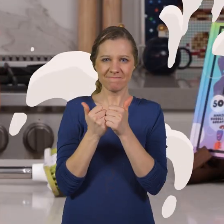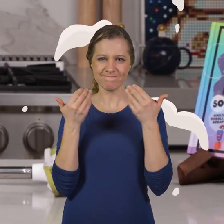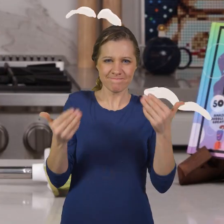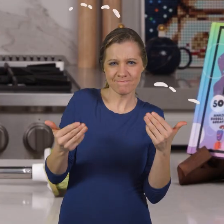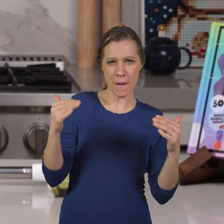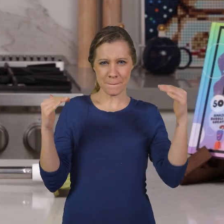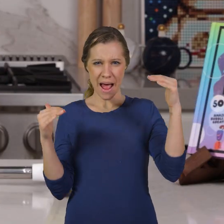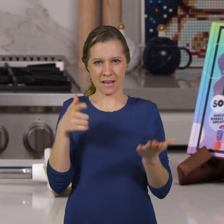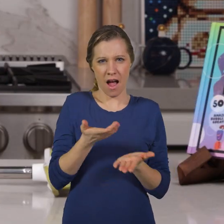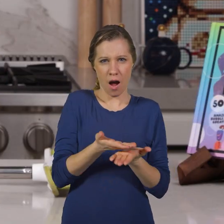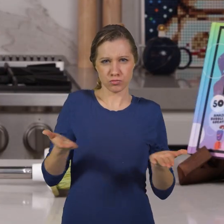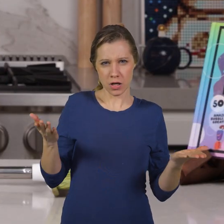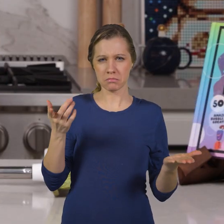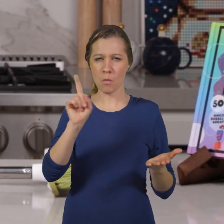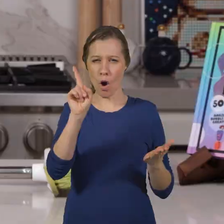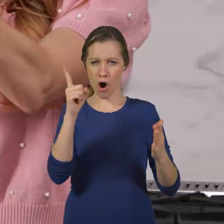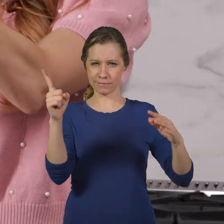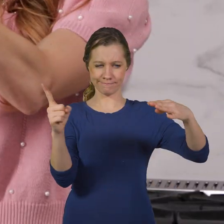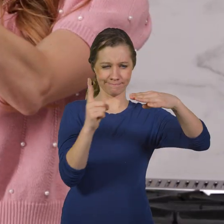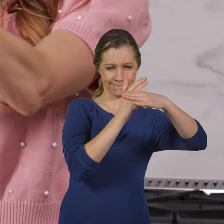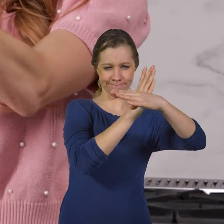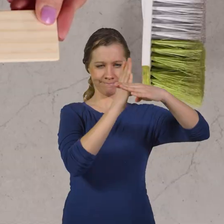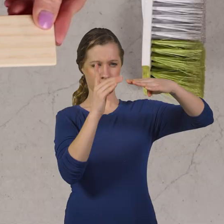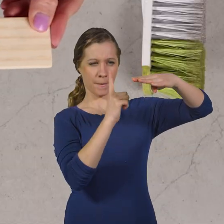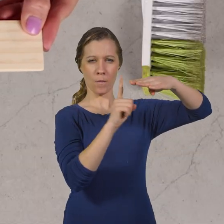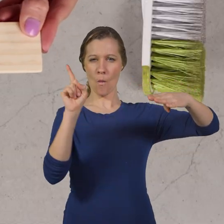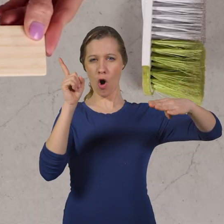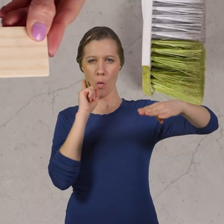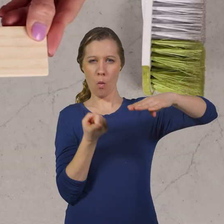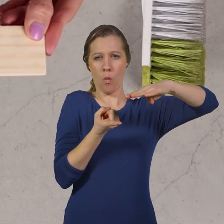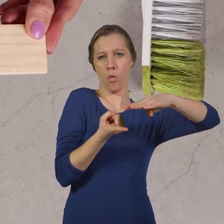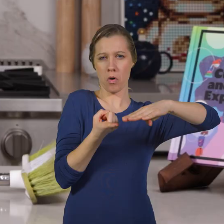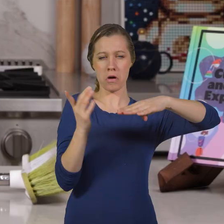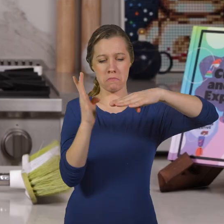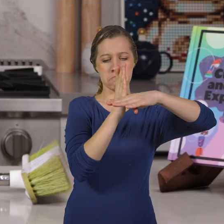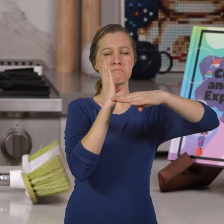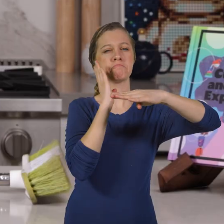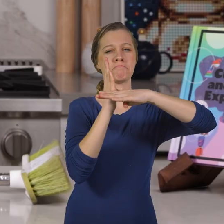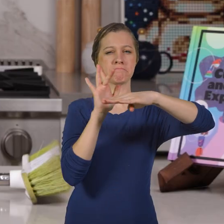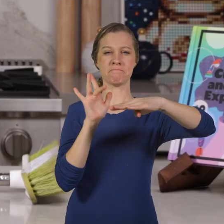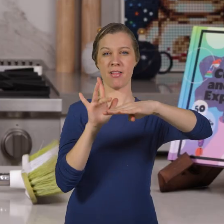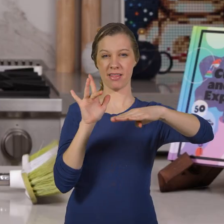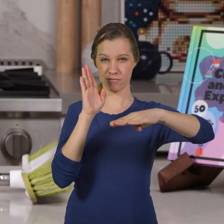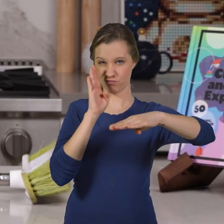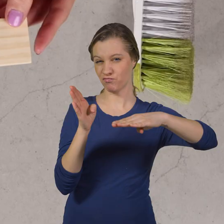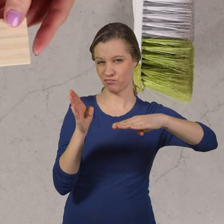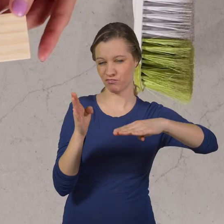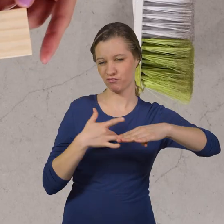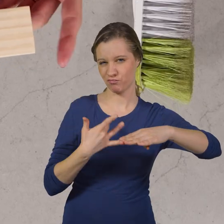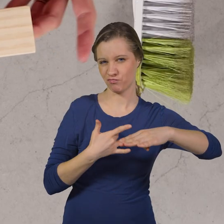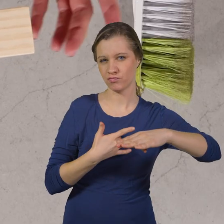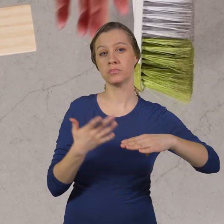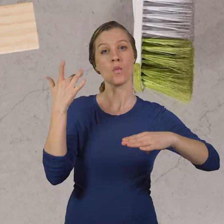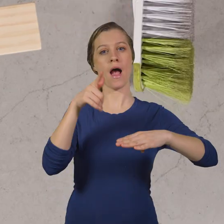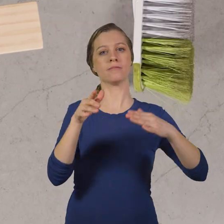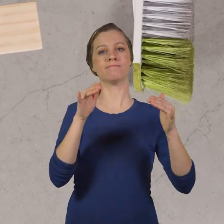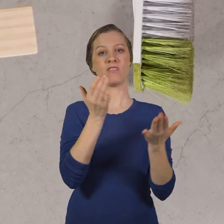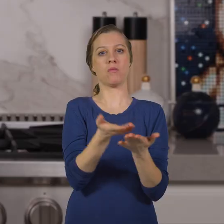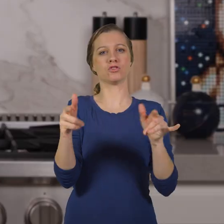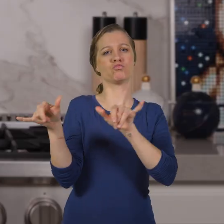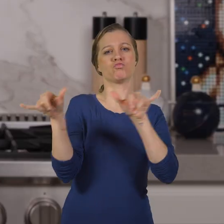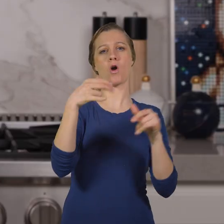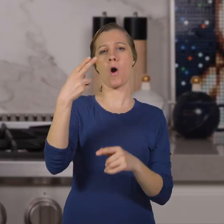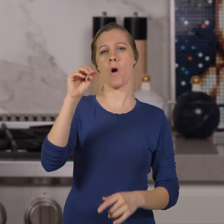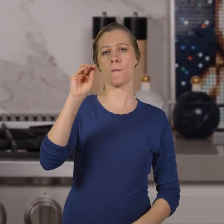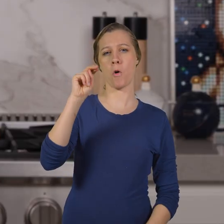If you were asked to balance this object, where would you place your finger? Probably right in the center, because